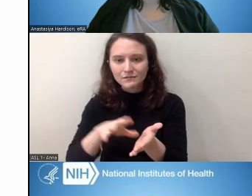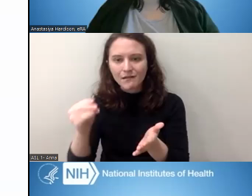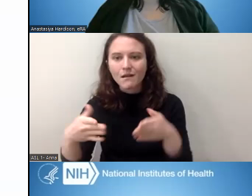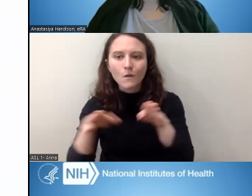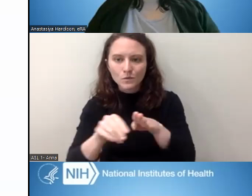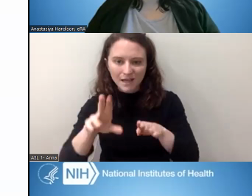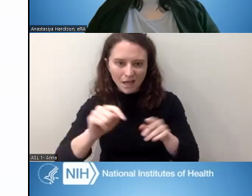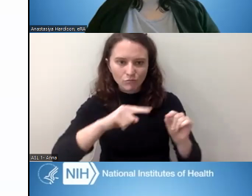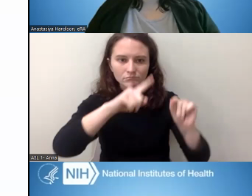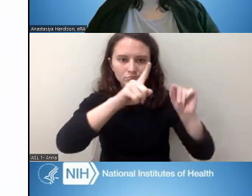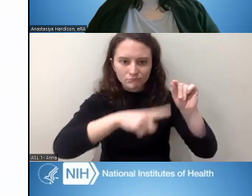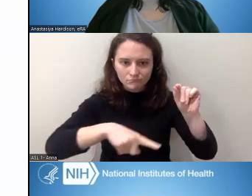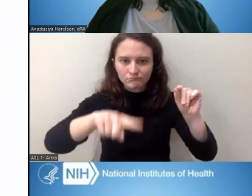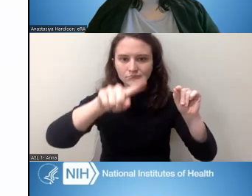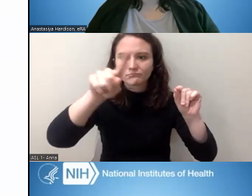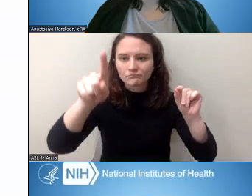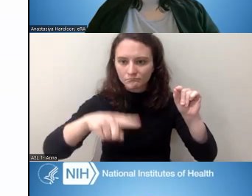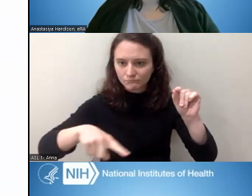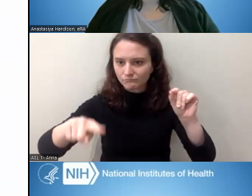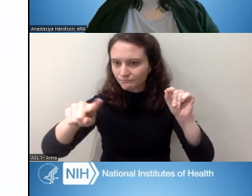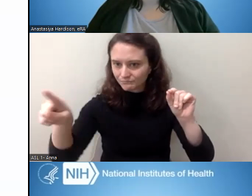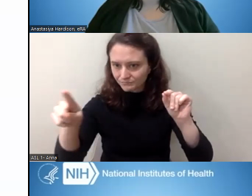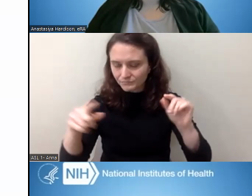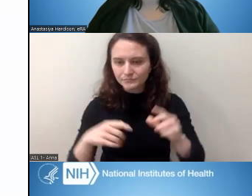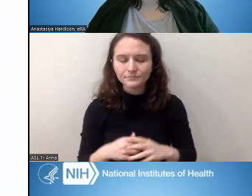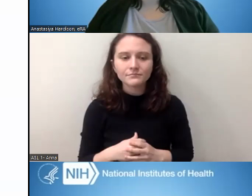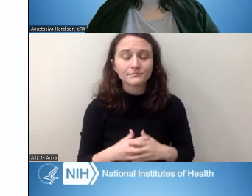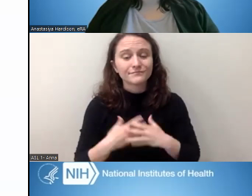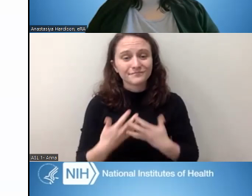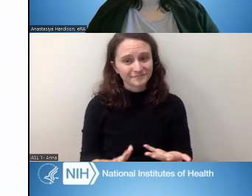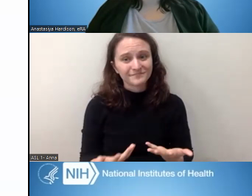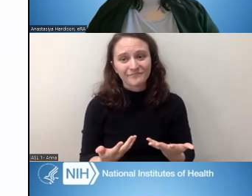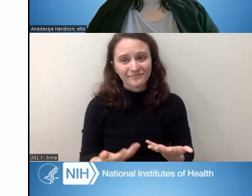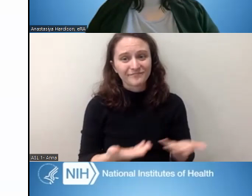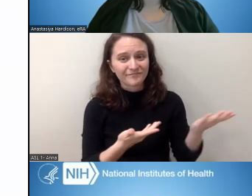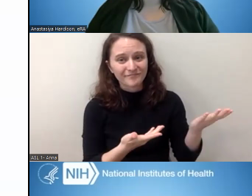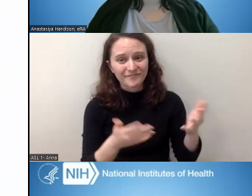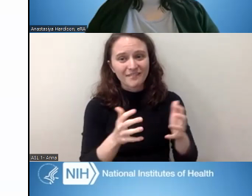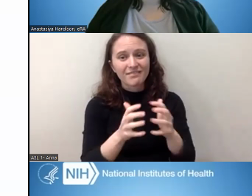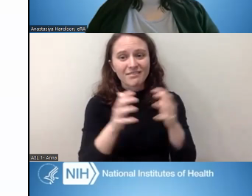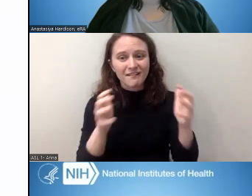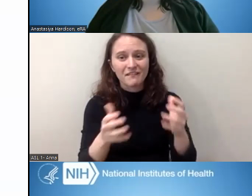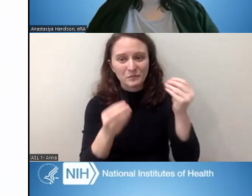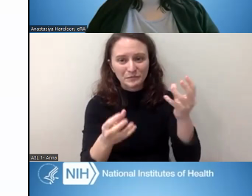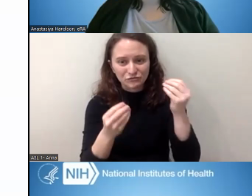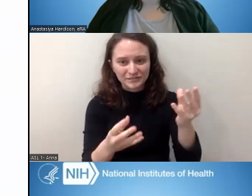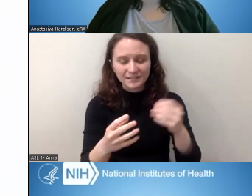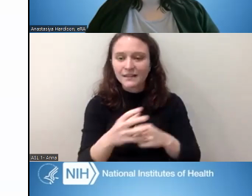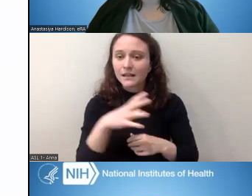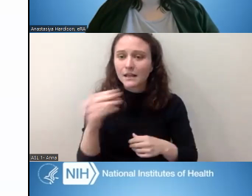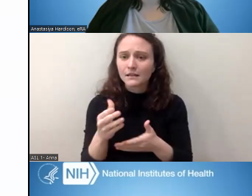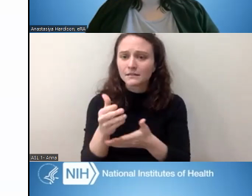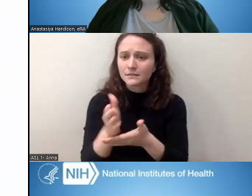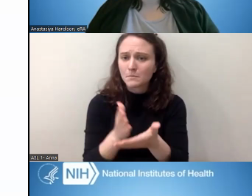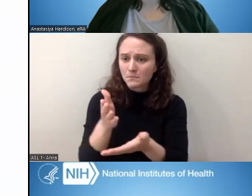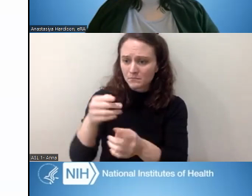closeout. As you can imagine, this is all a lot of information, and there are even components of Commons that